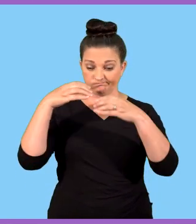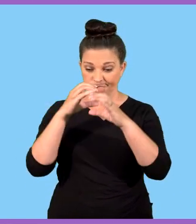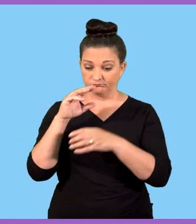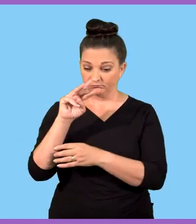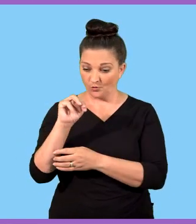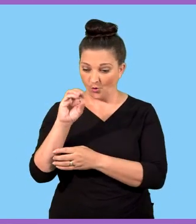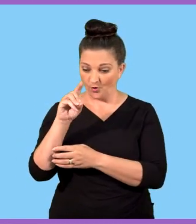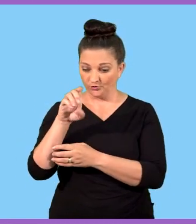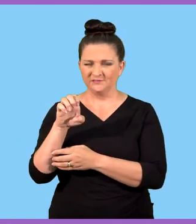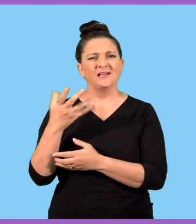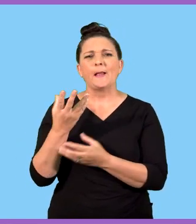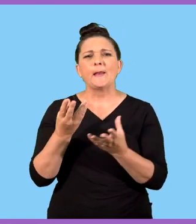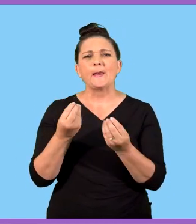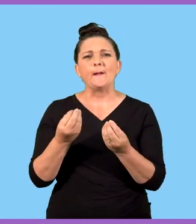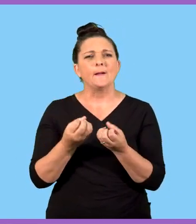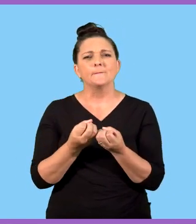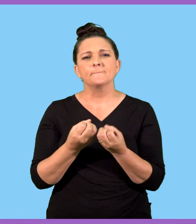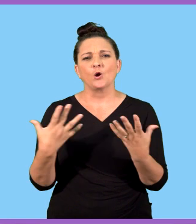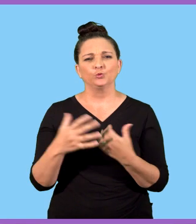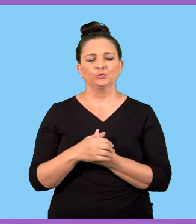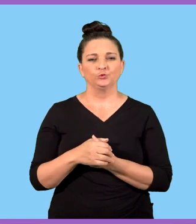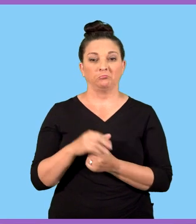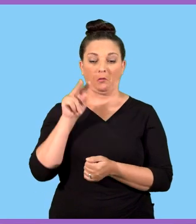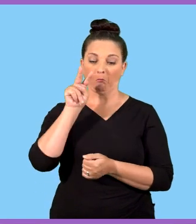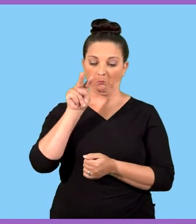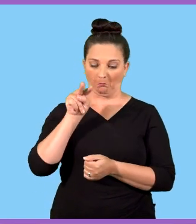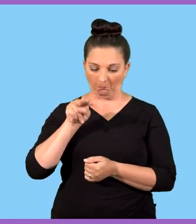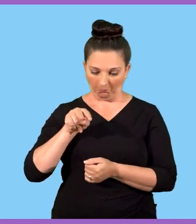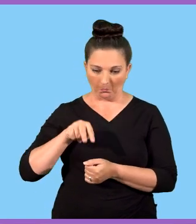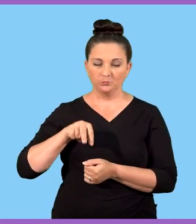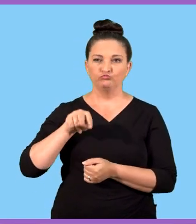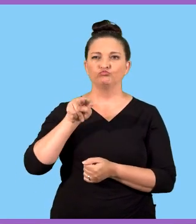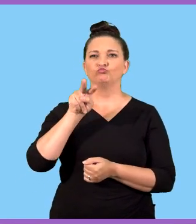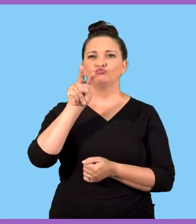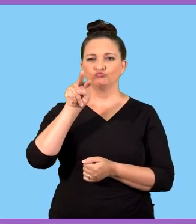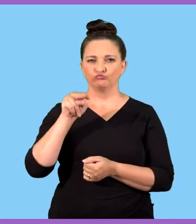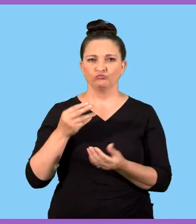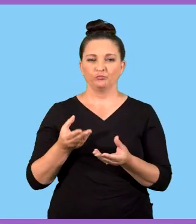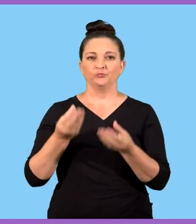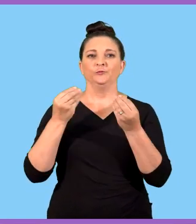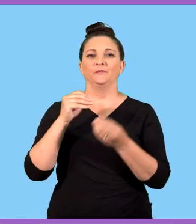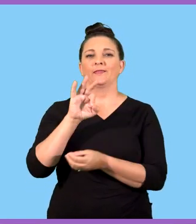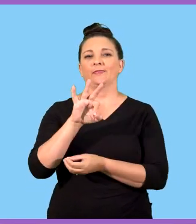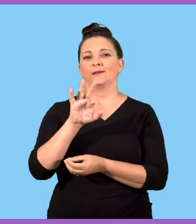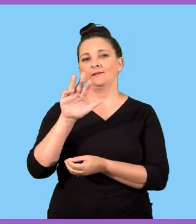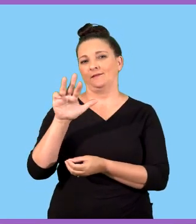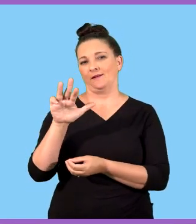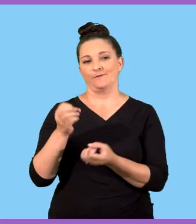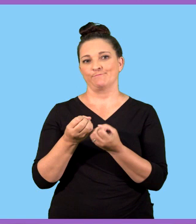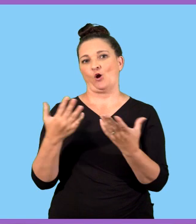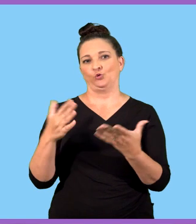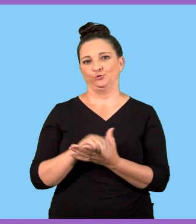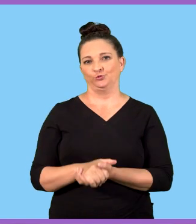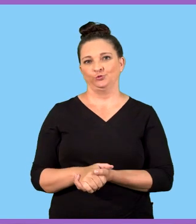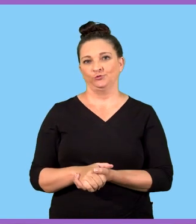mode, which is the number that appears the most. Looking at this, all the way down, I find that 39 appears the